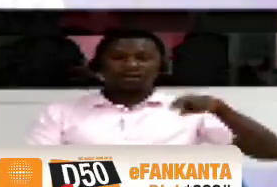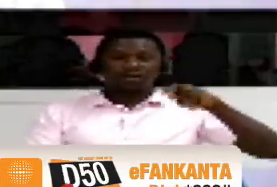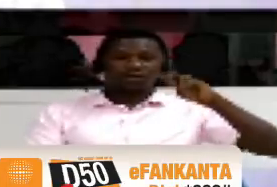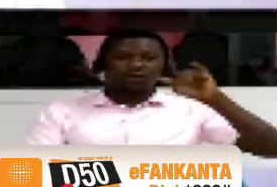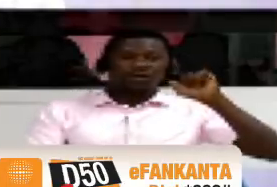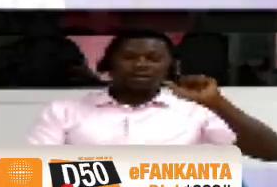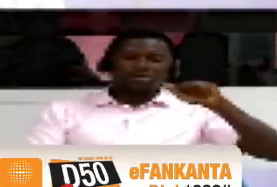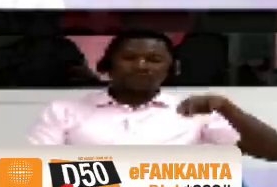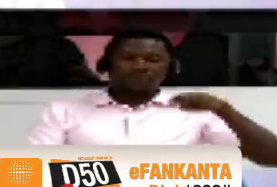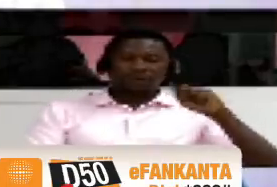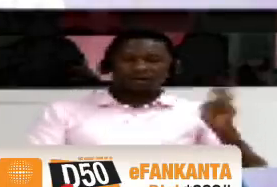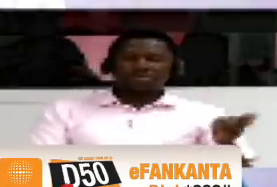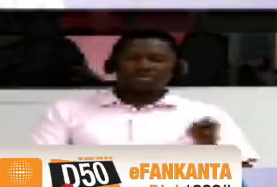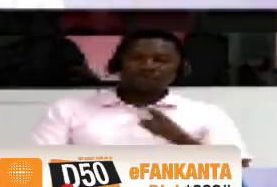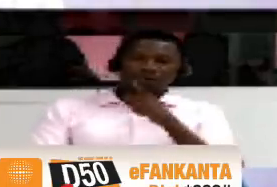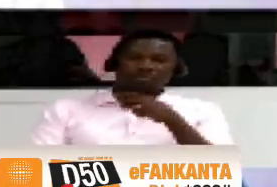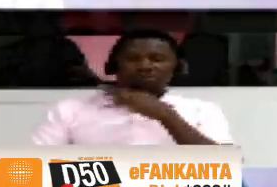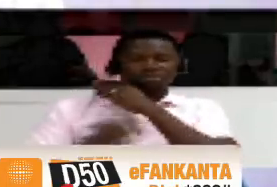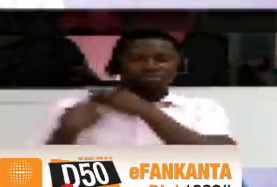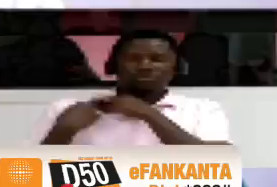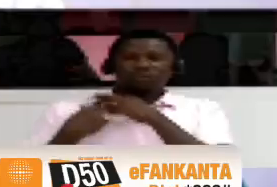responsible for Region